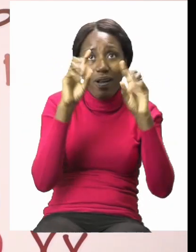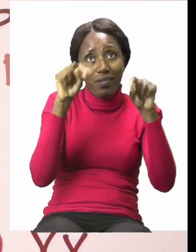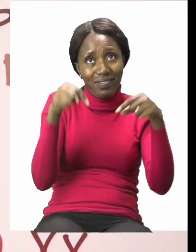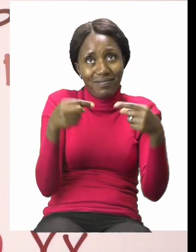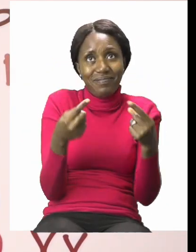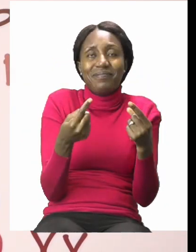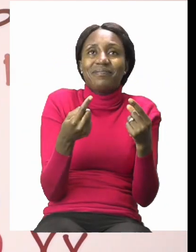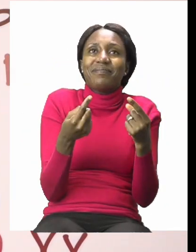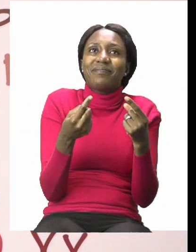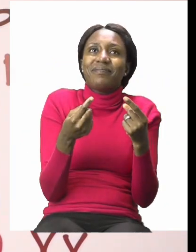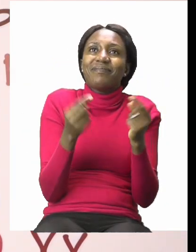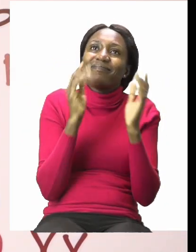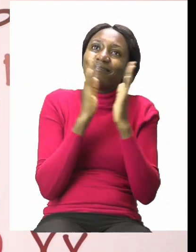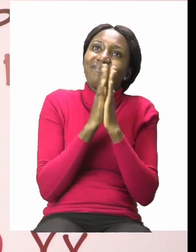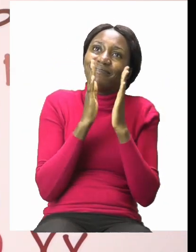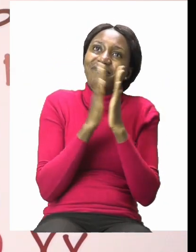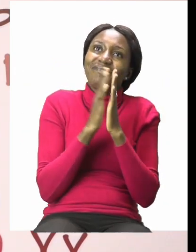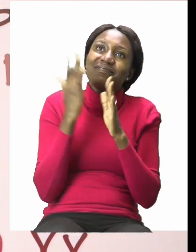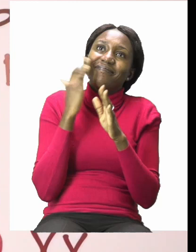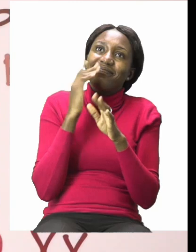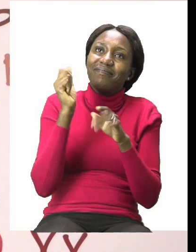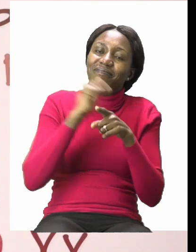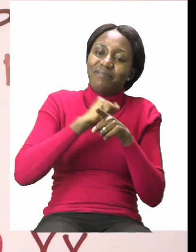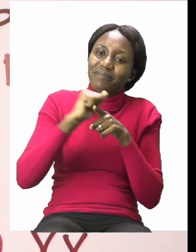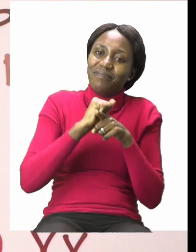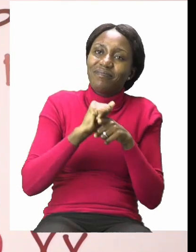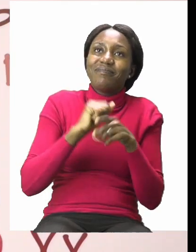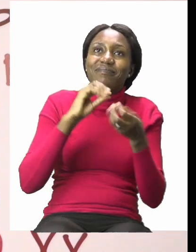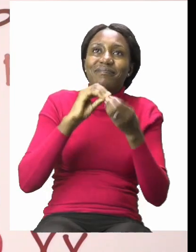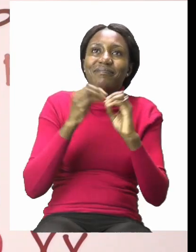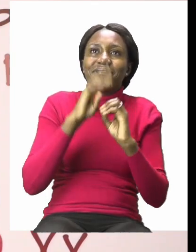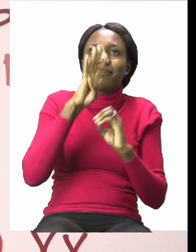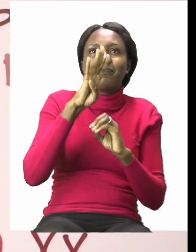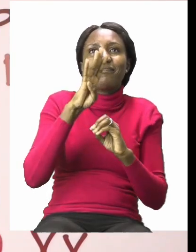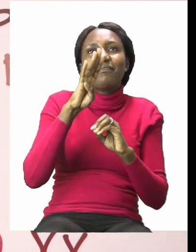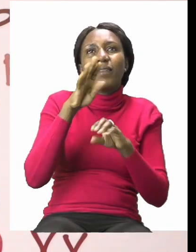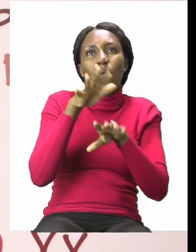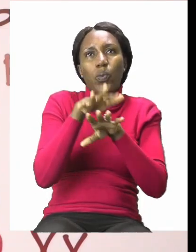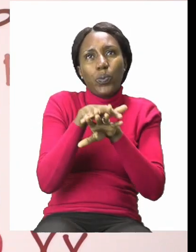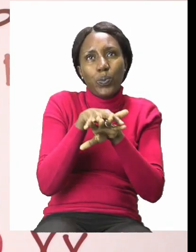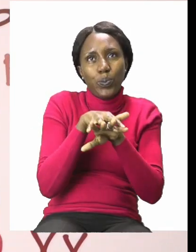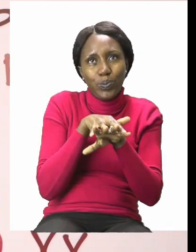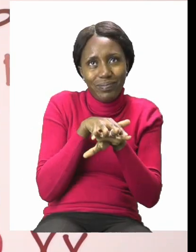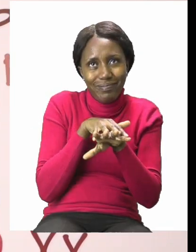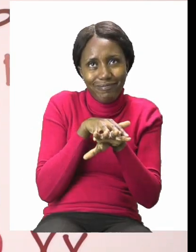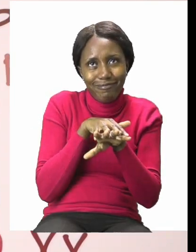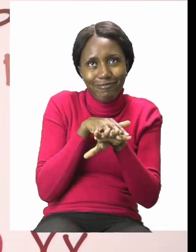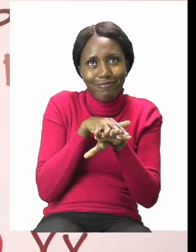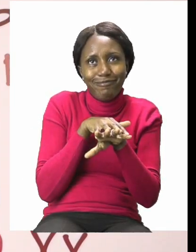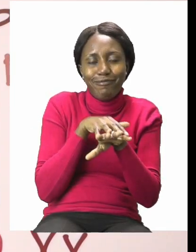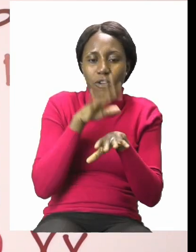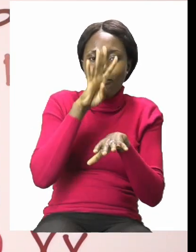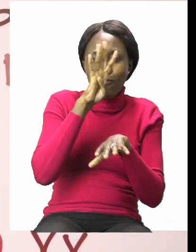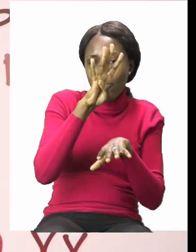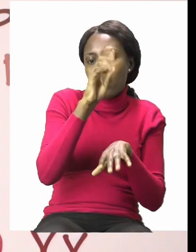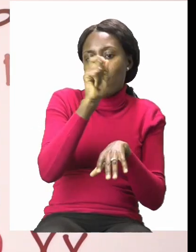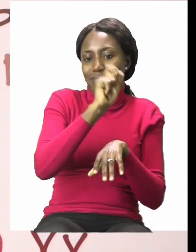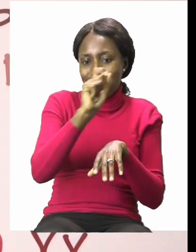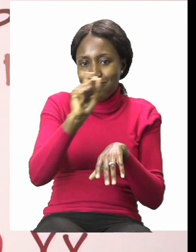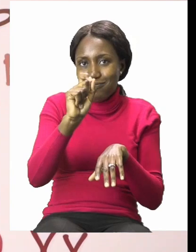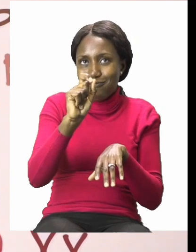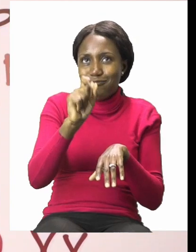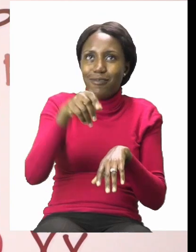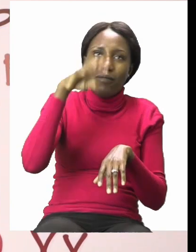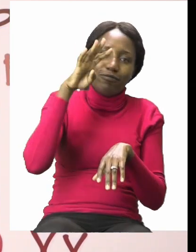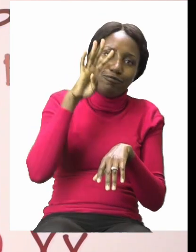girls, take your time when you're tracing the number 4. Don't forget to say it as you go, to follow the trace lines as well, and